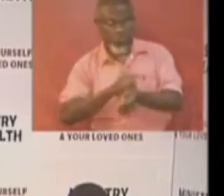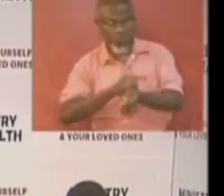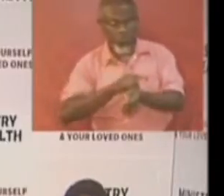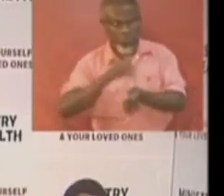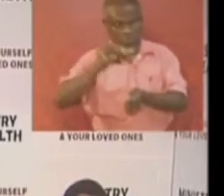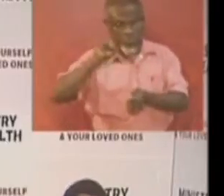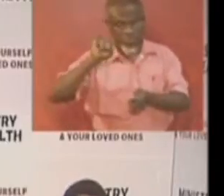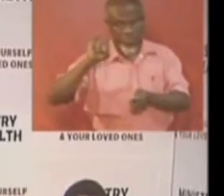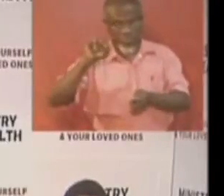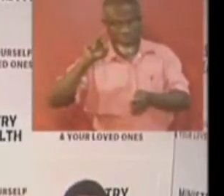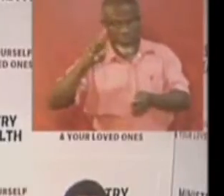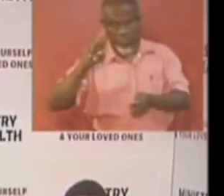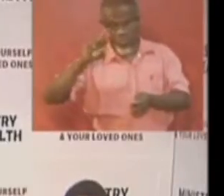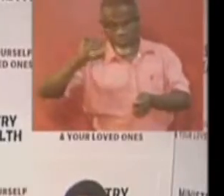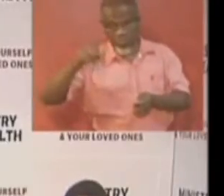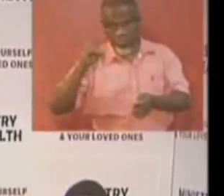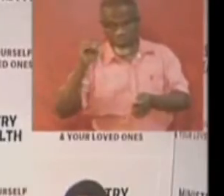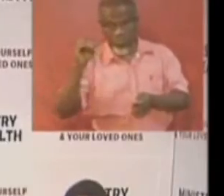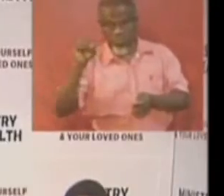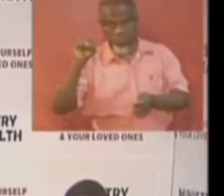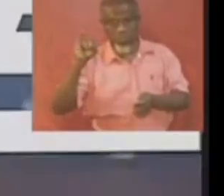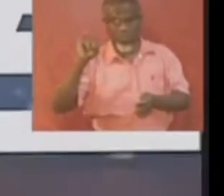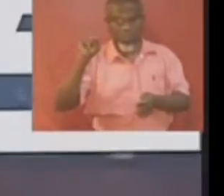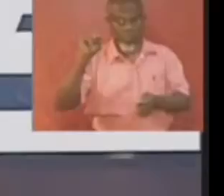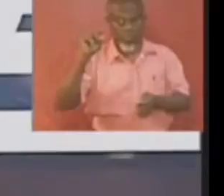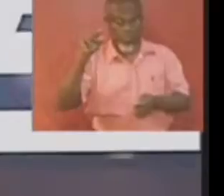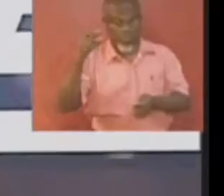relating to pregnancy and COVID-19.